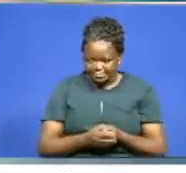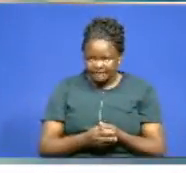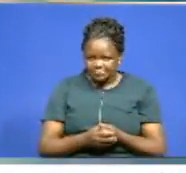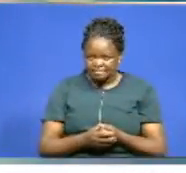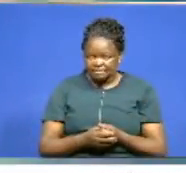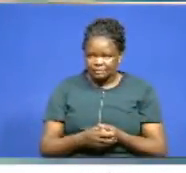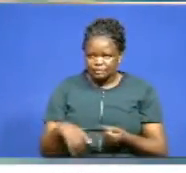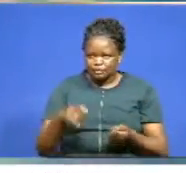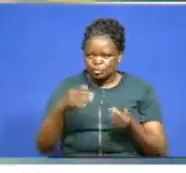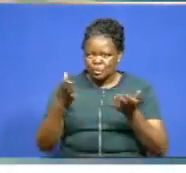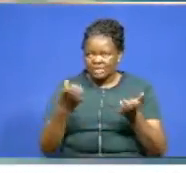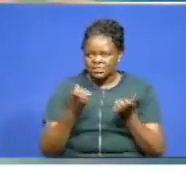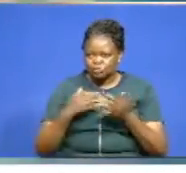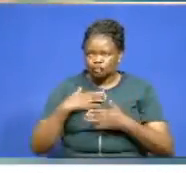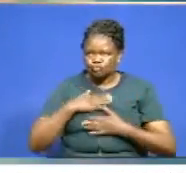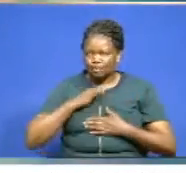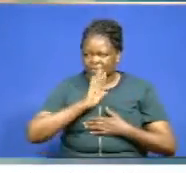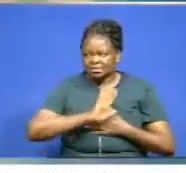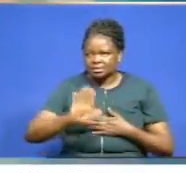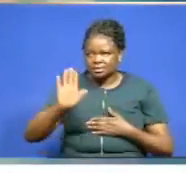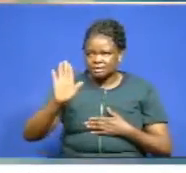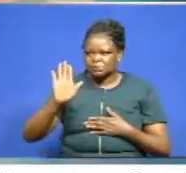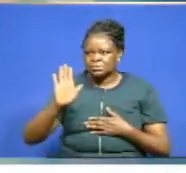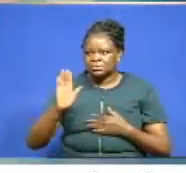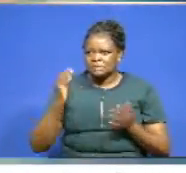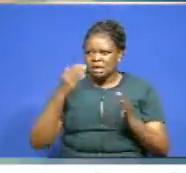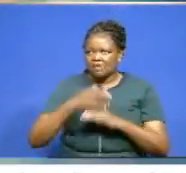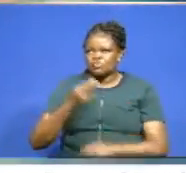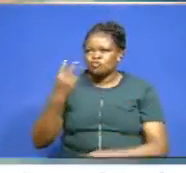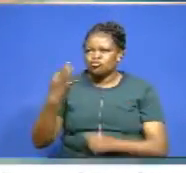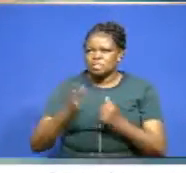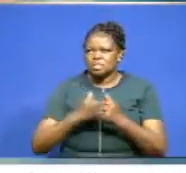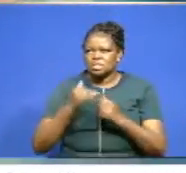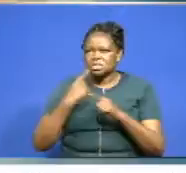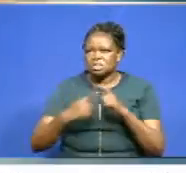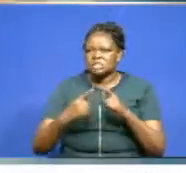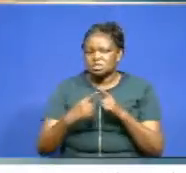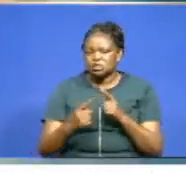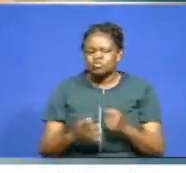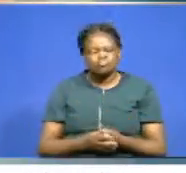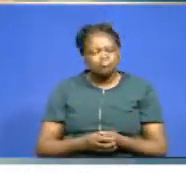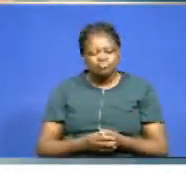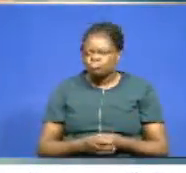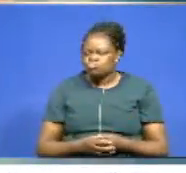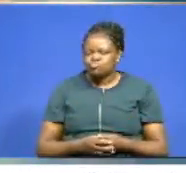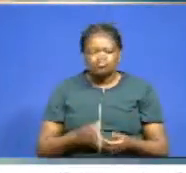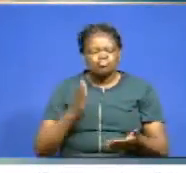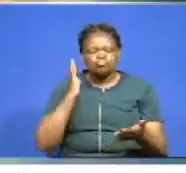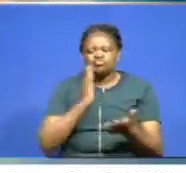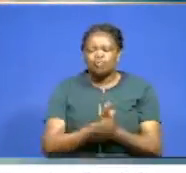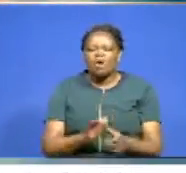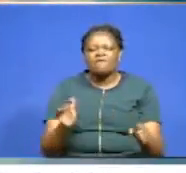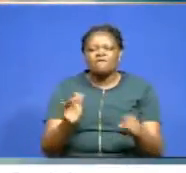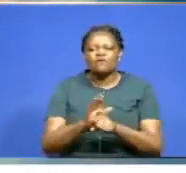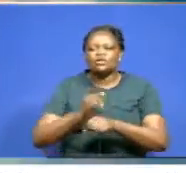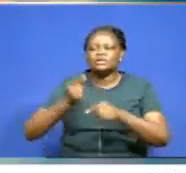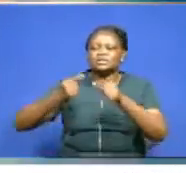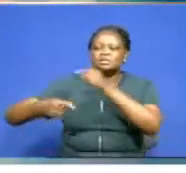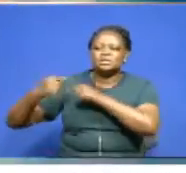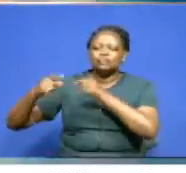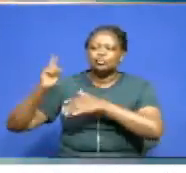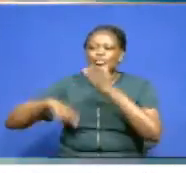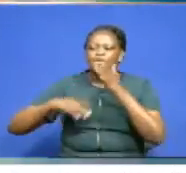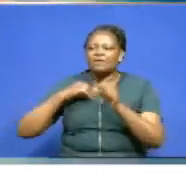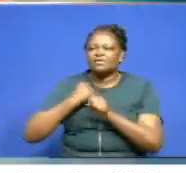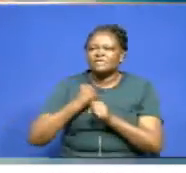we need to appreciate them. After 28 years, that's a whole generation, mm-hmm, and whatever they have done for